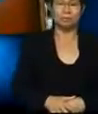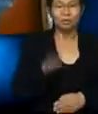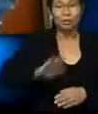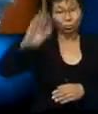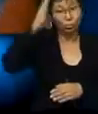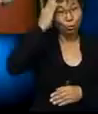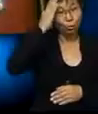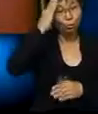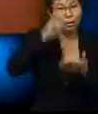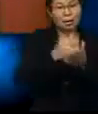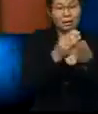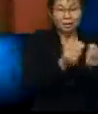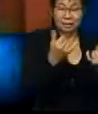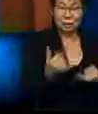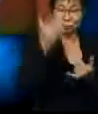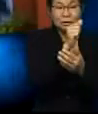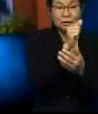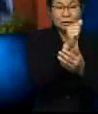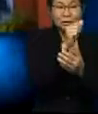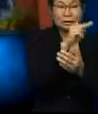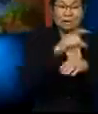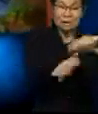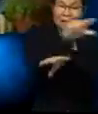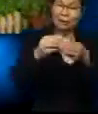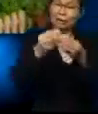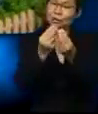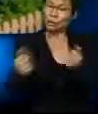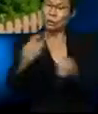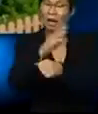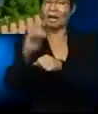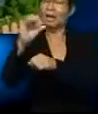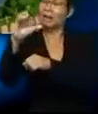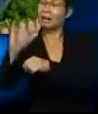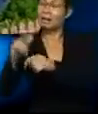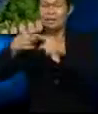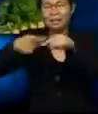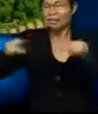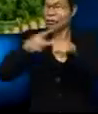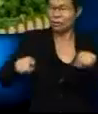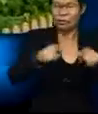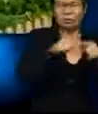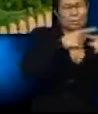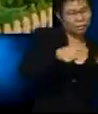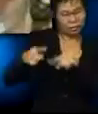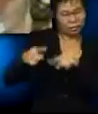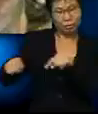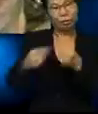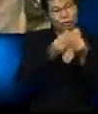Now you know that sand, garden soil, and clay are different types of soil.